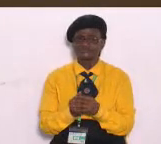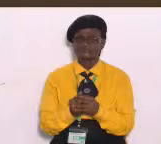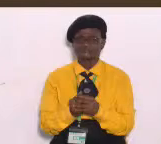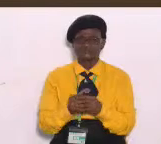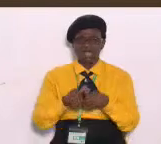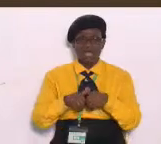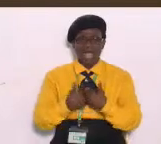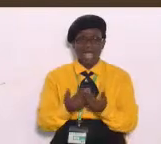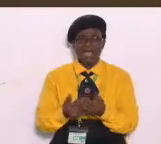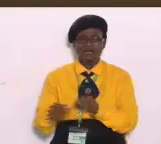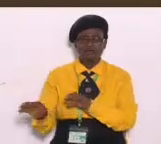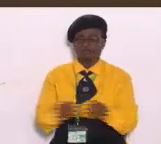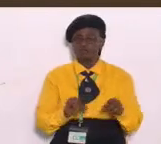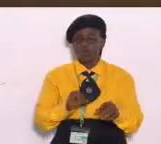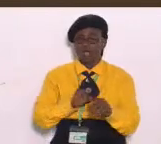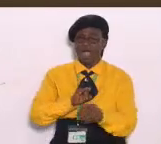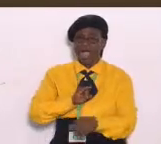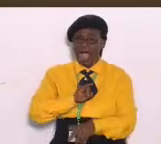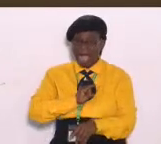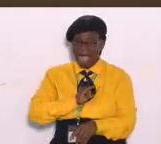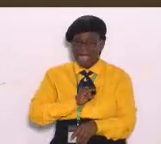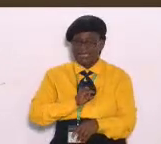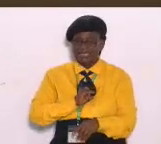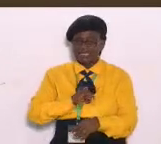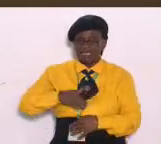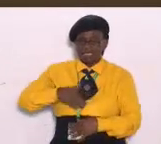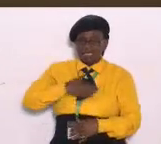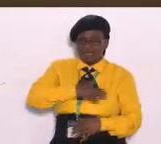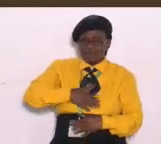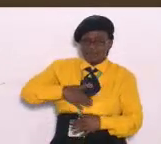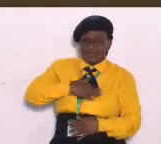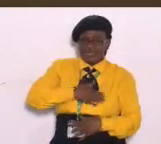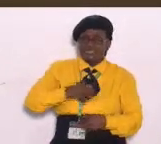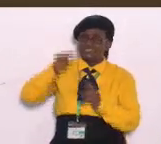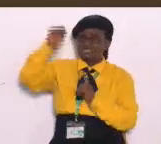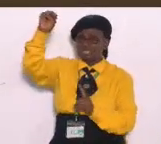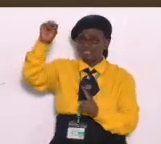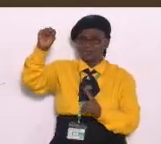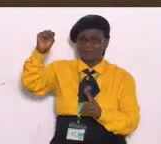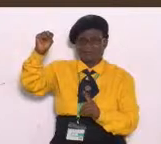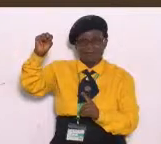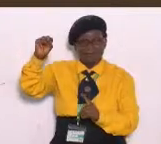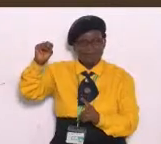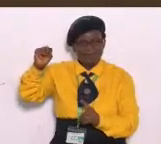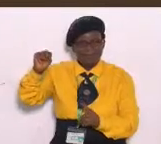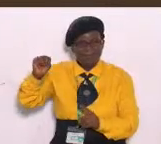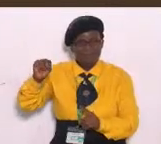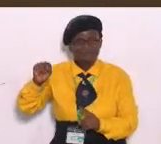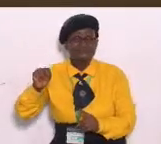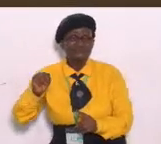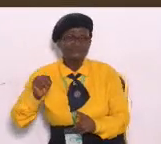How do I please Him? Because once I can please Him, the rest is easy.